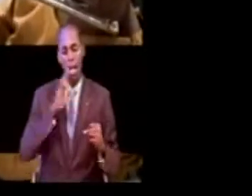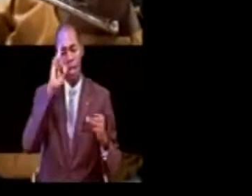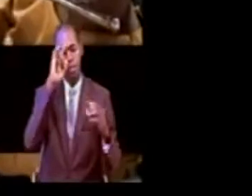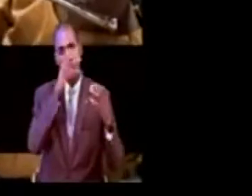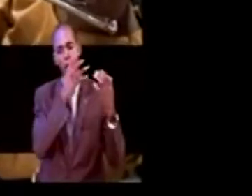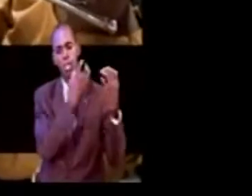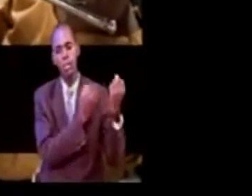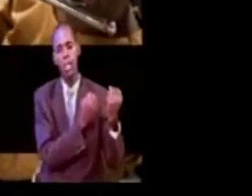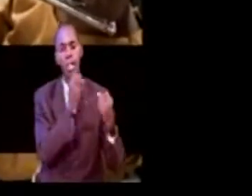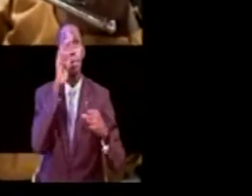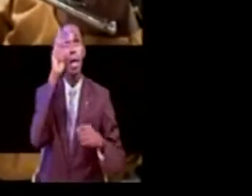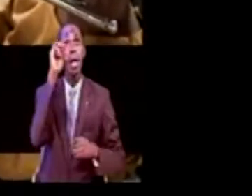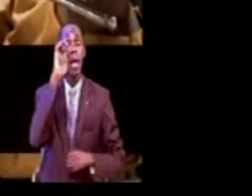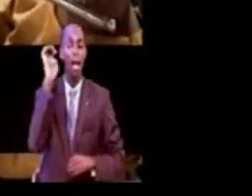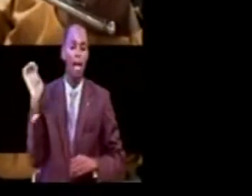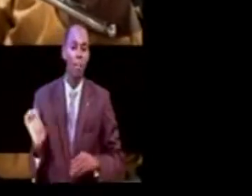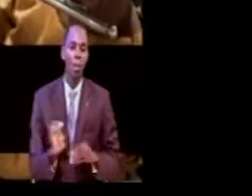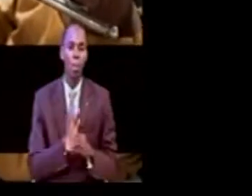christ jesus